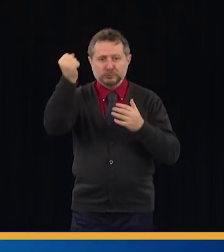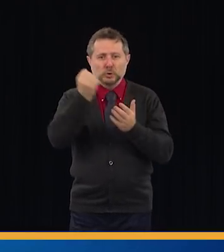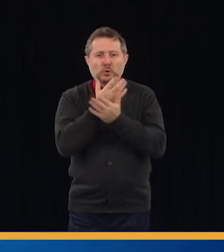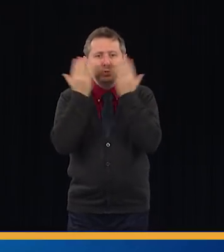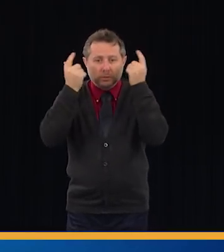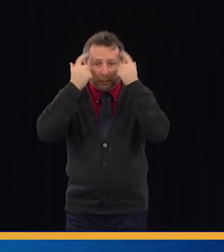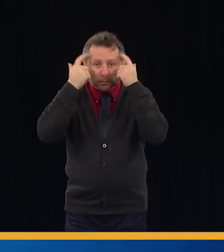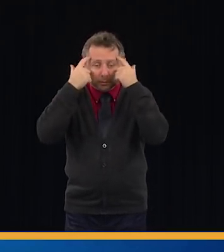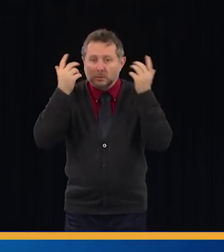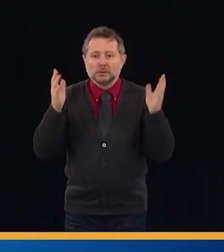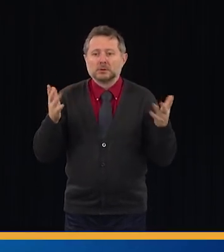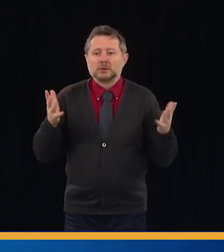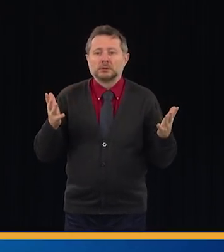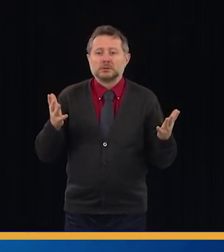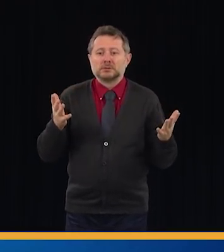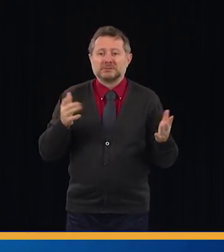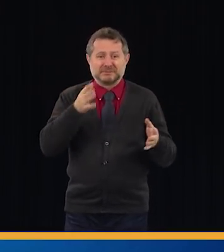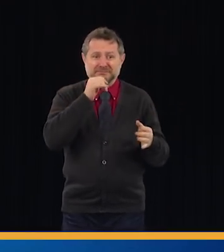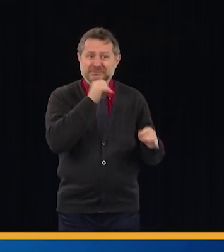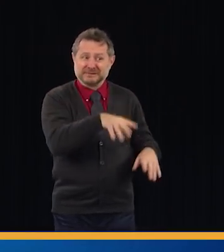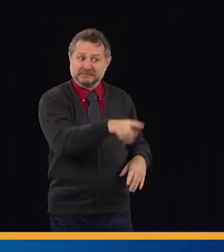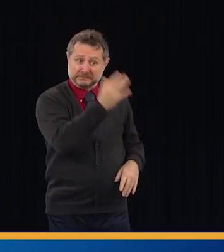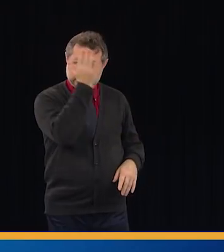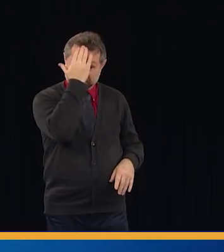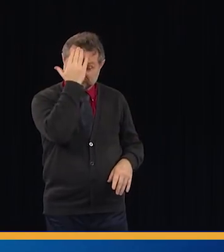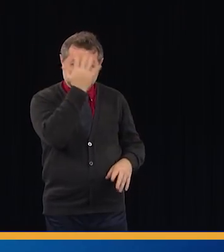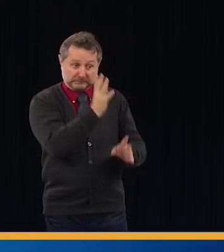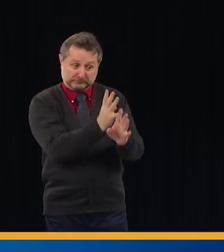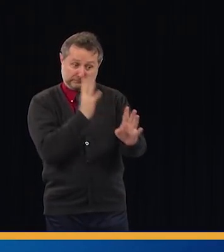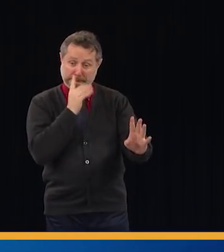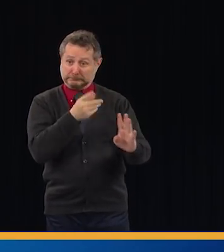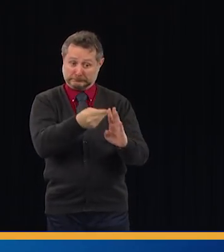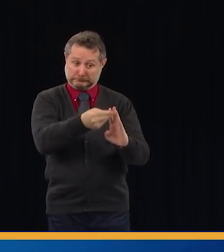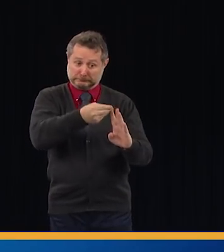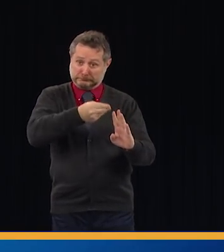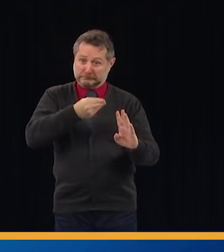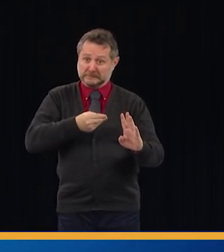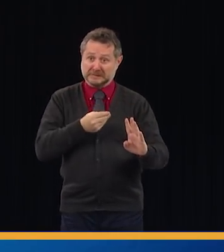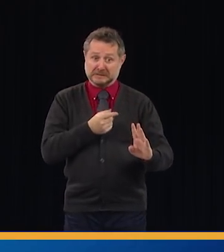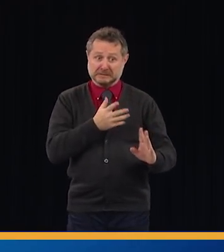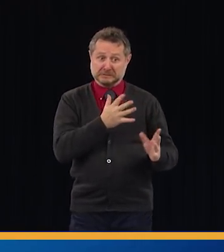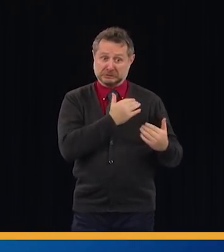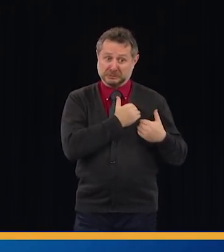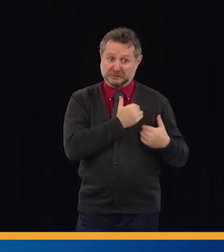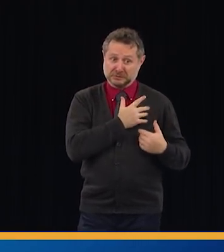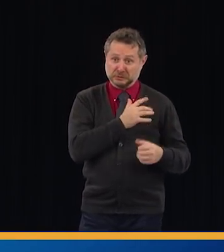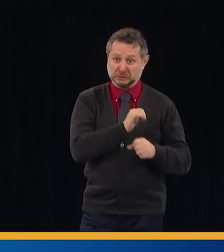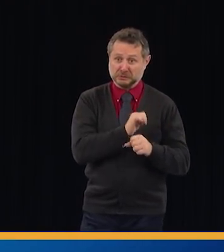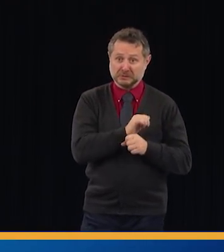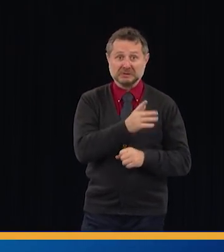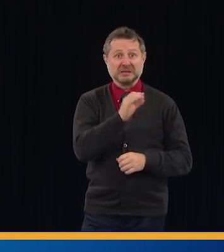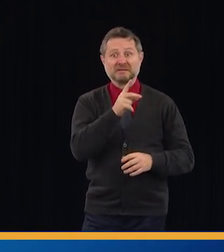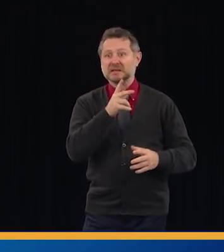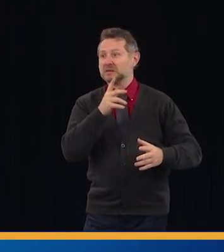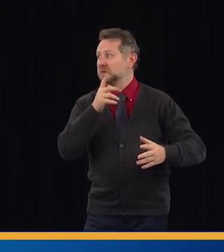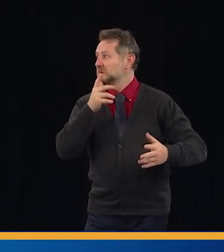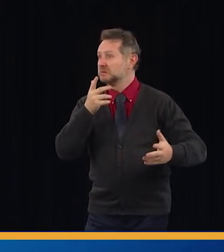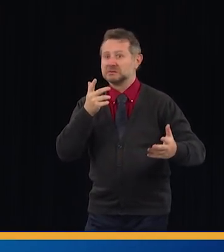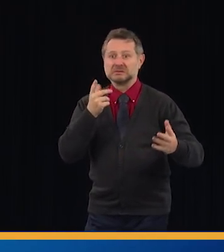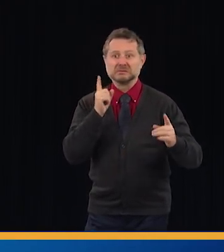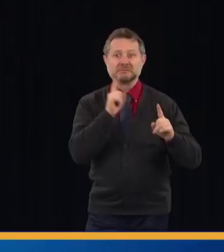God bless them for having such diligence for their civic duty that they would go stand on a